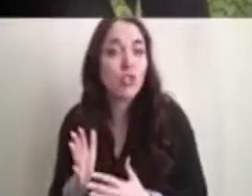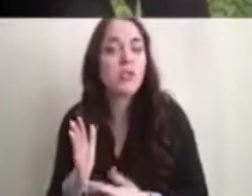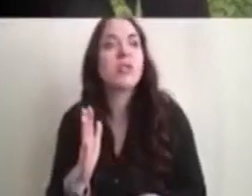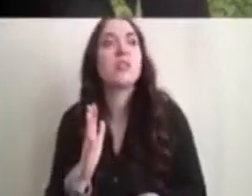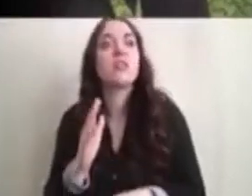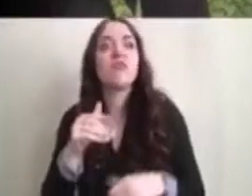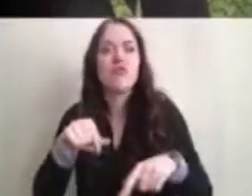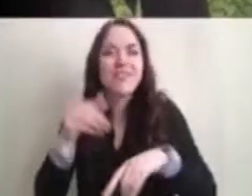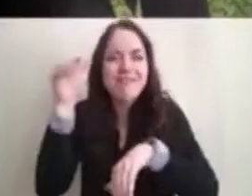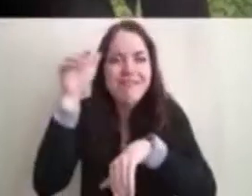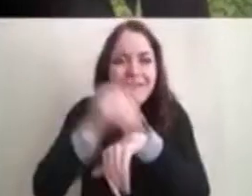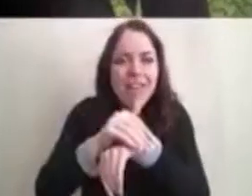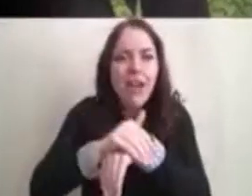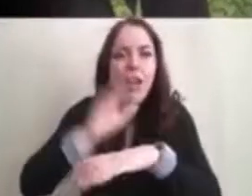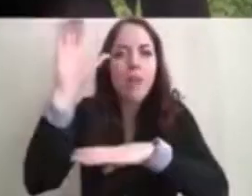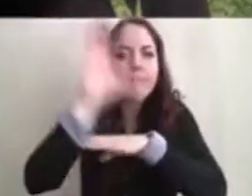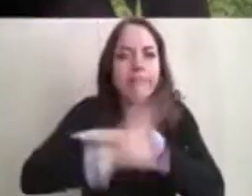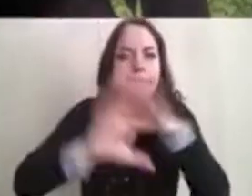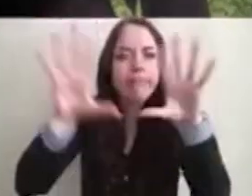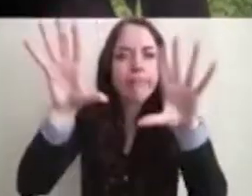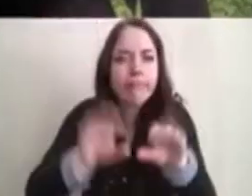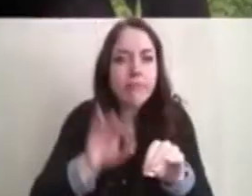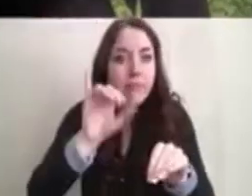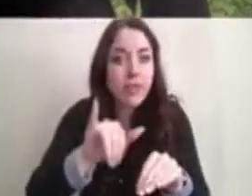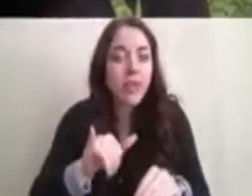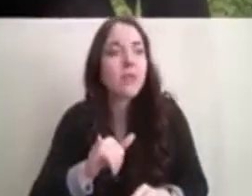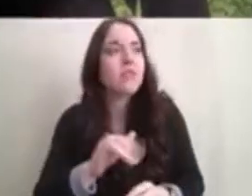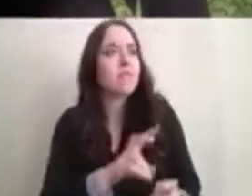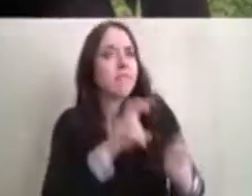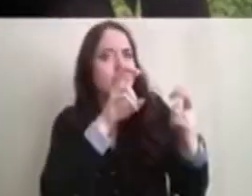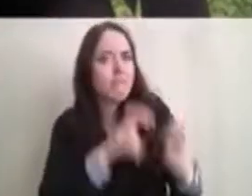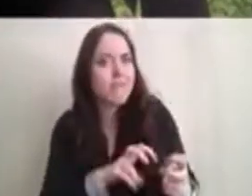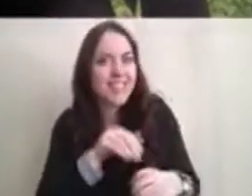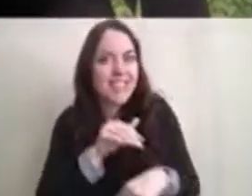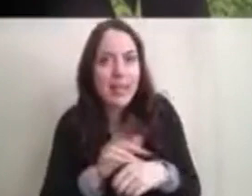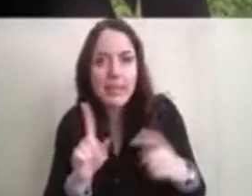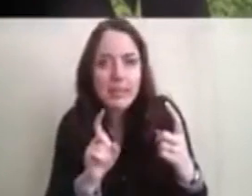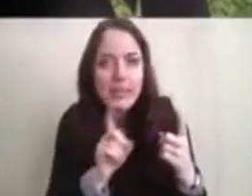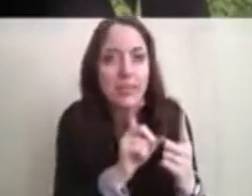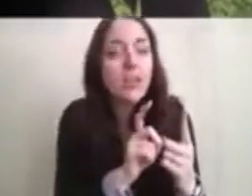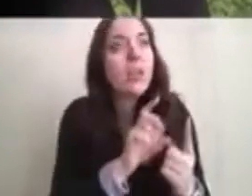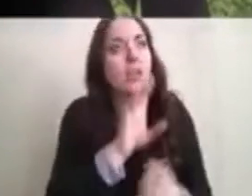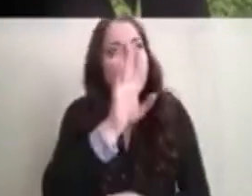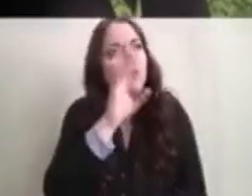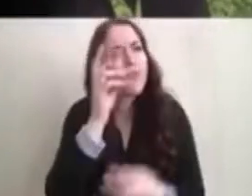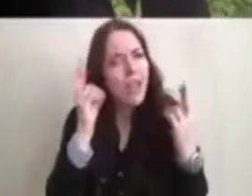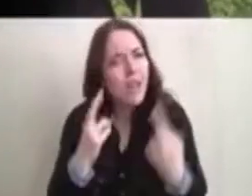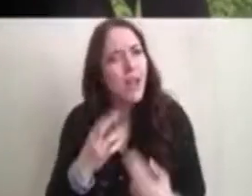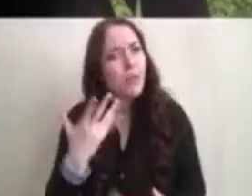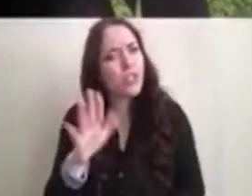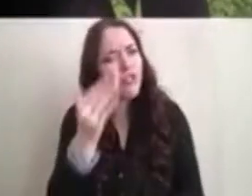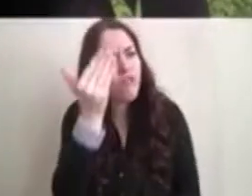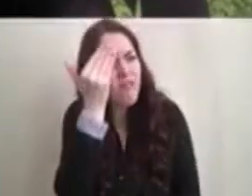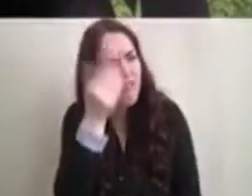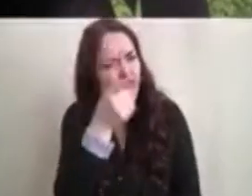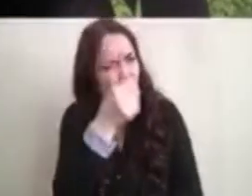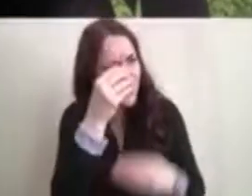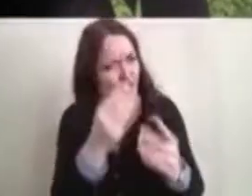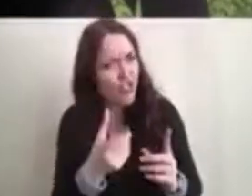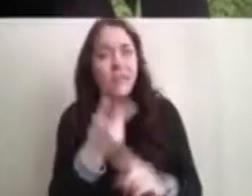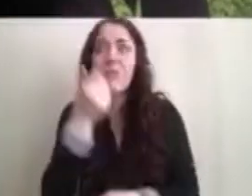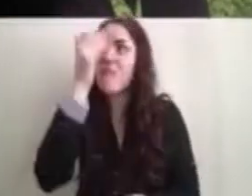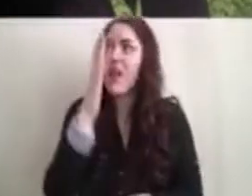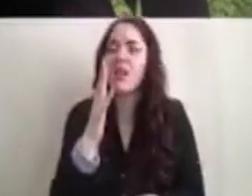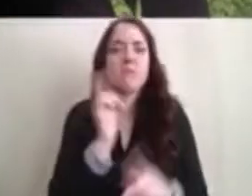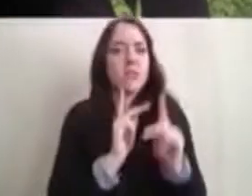do unless God is with him." Jesus answered, "I assure you, unless someone